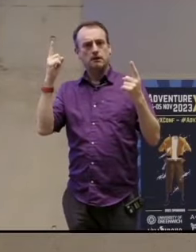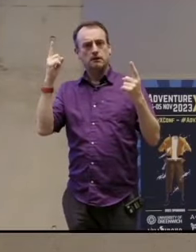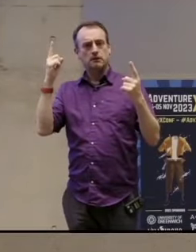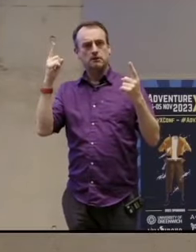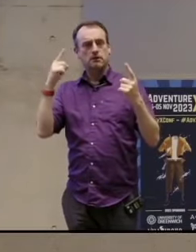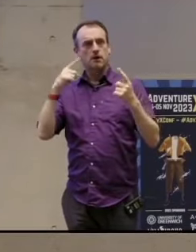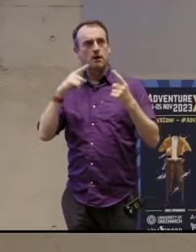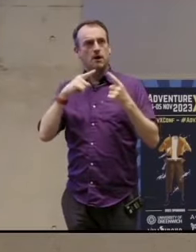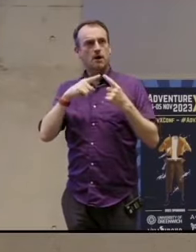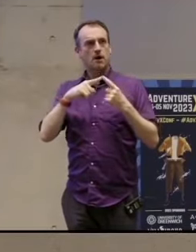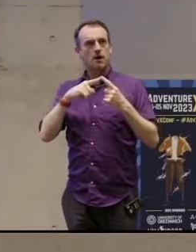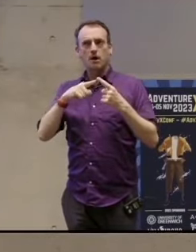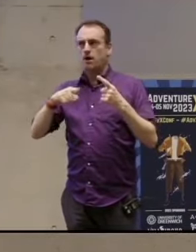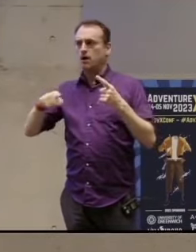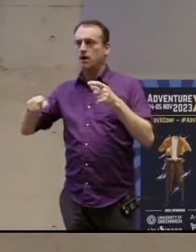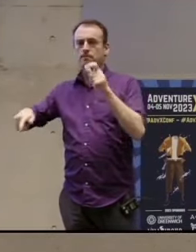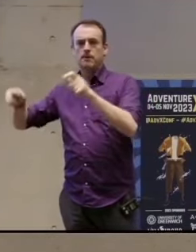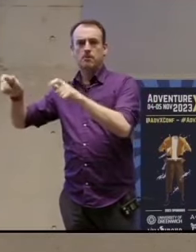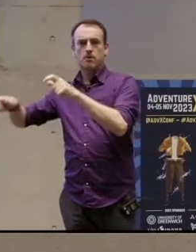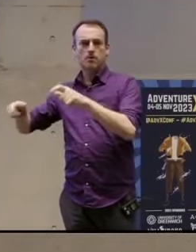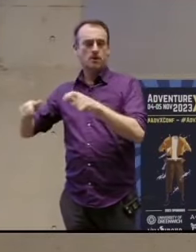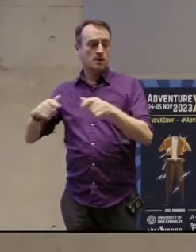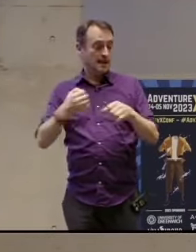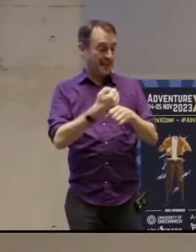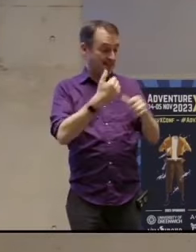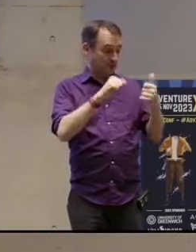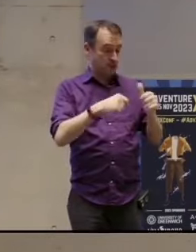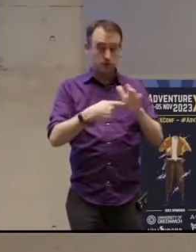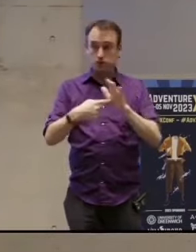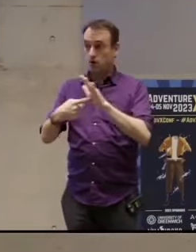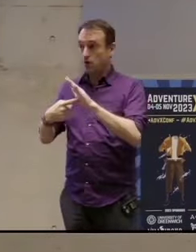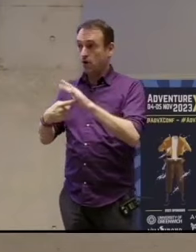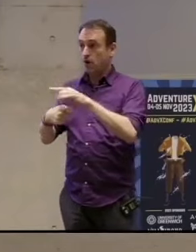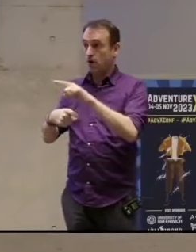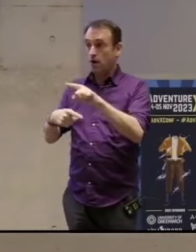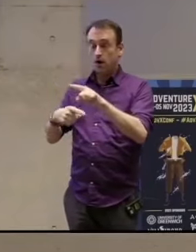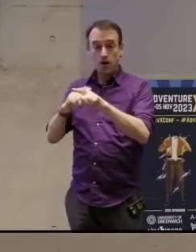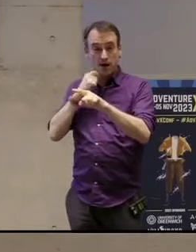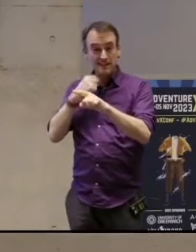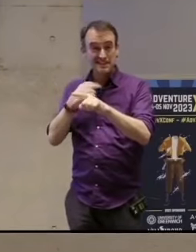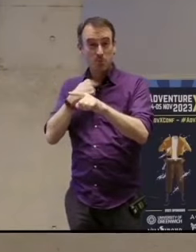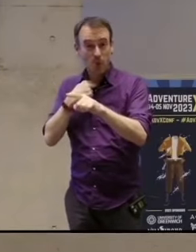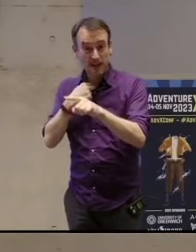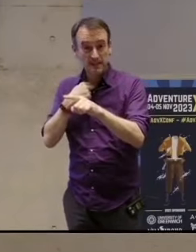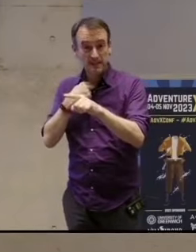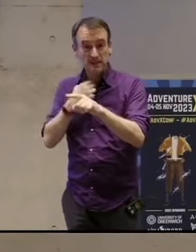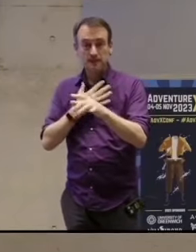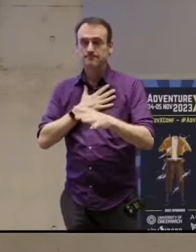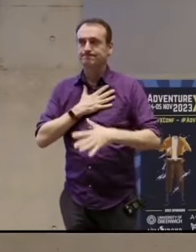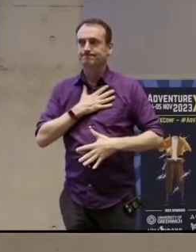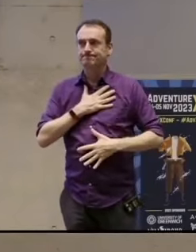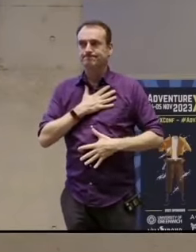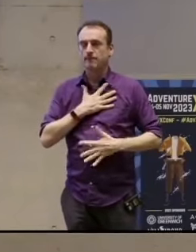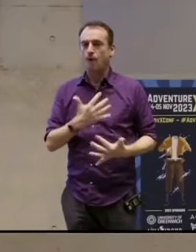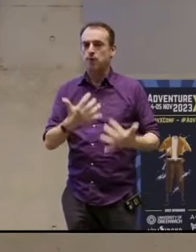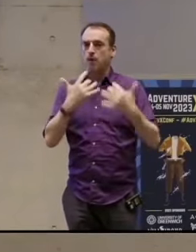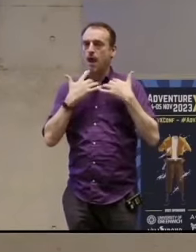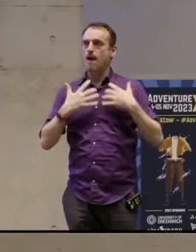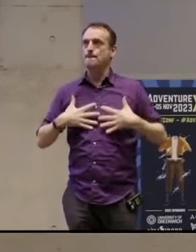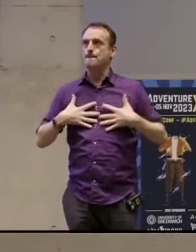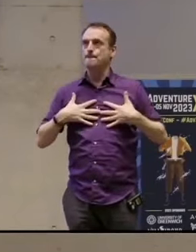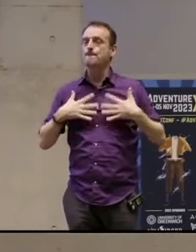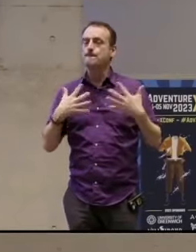ways we could disappoint them. And so it was kind of overwhelming. And basically,